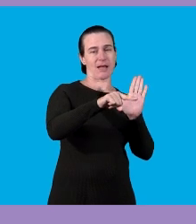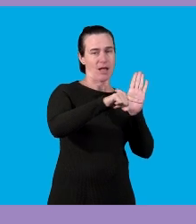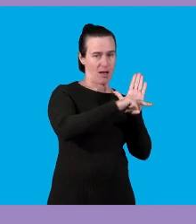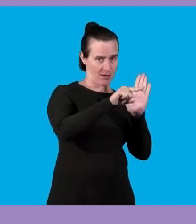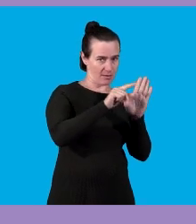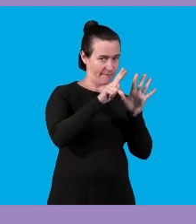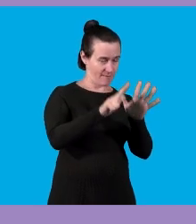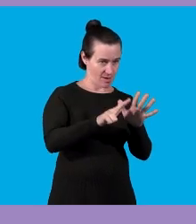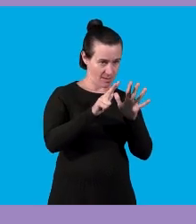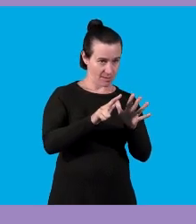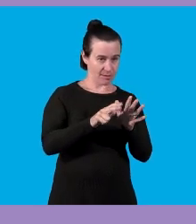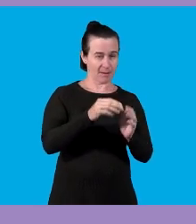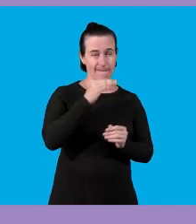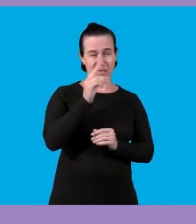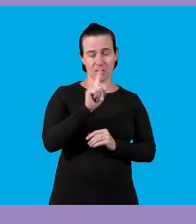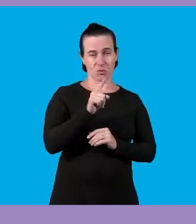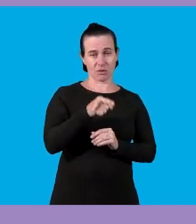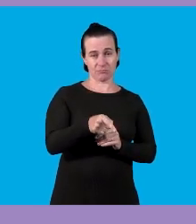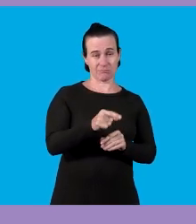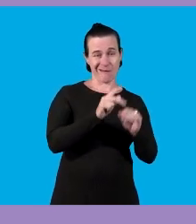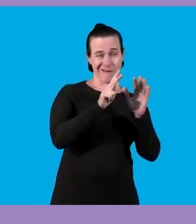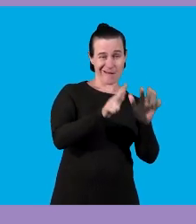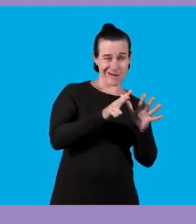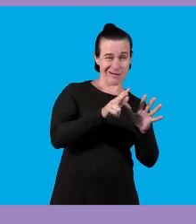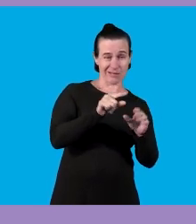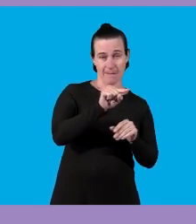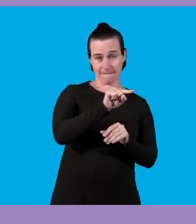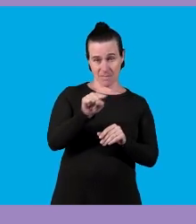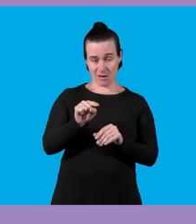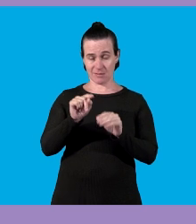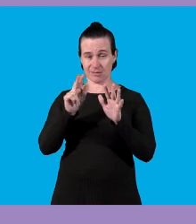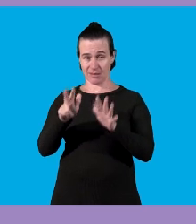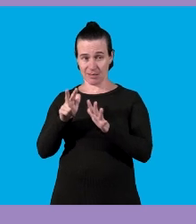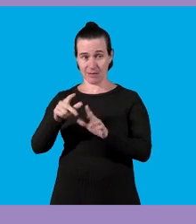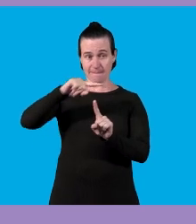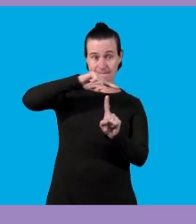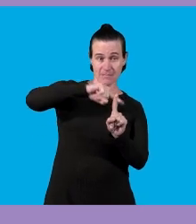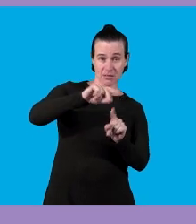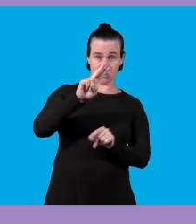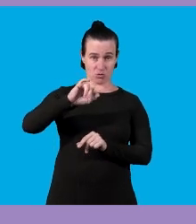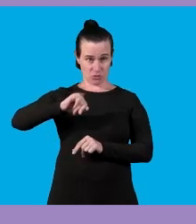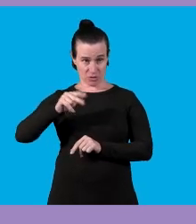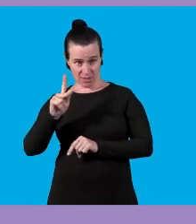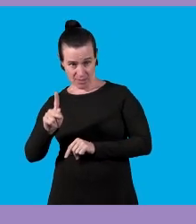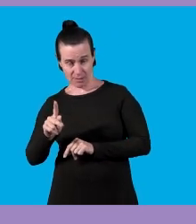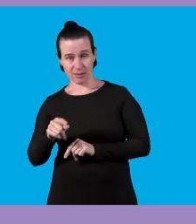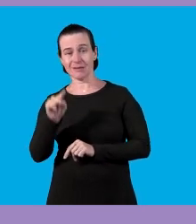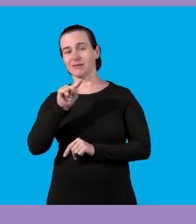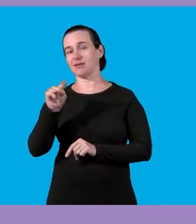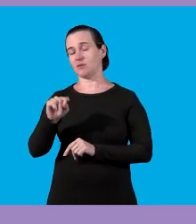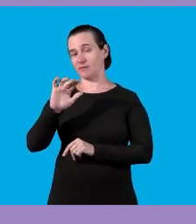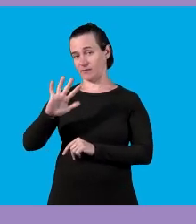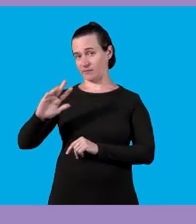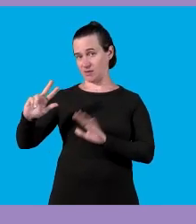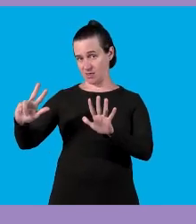is negative 18. So it will be 18 minus 18 plus